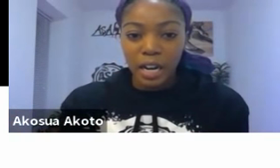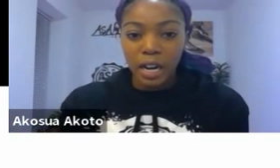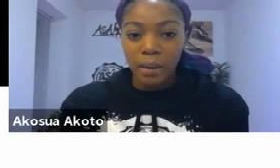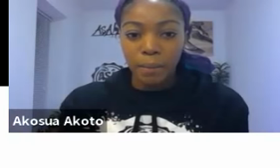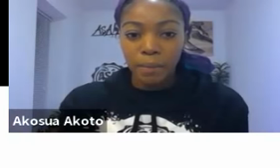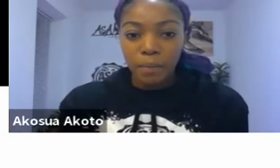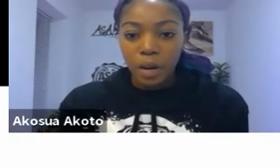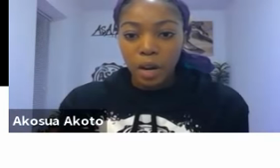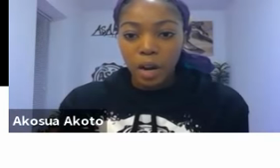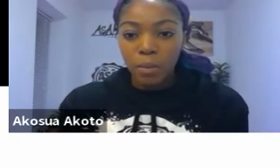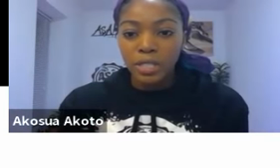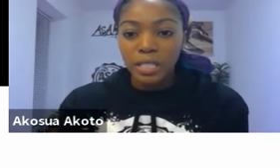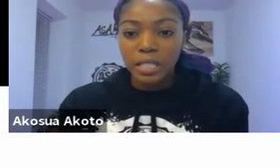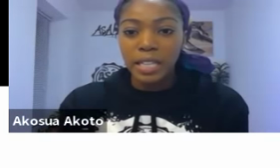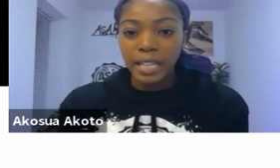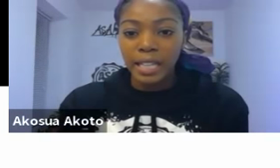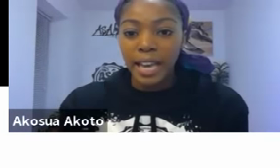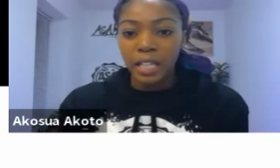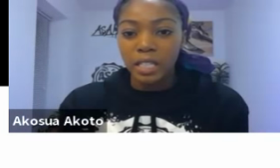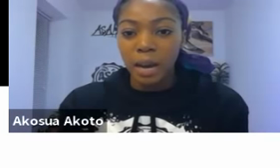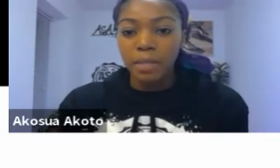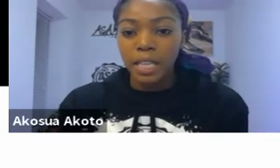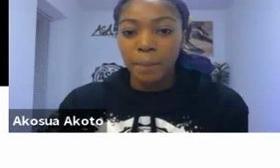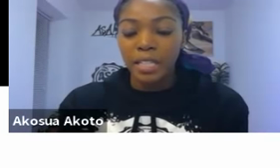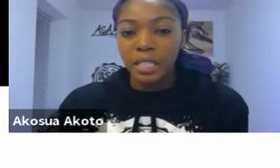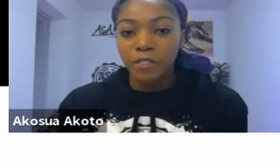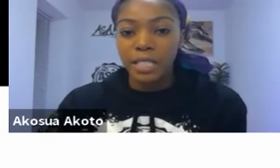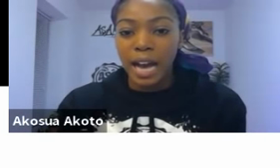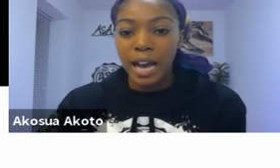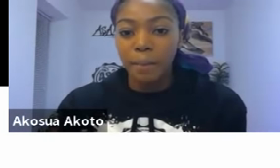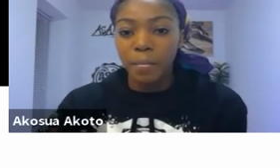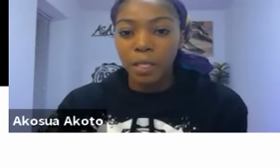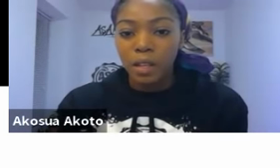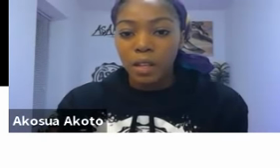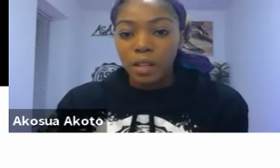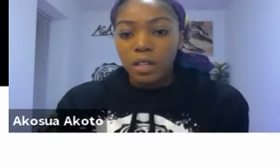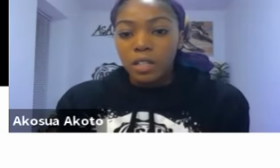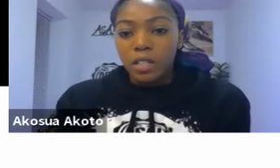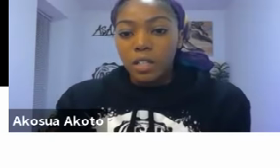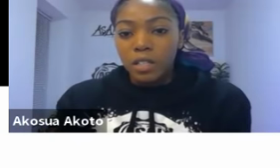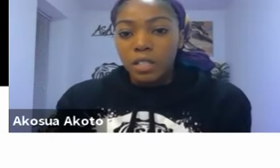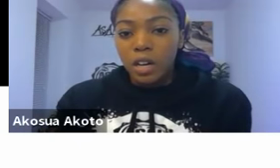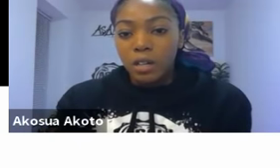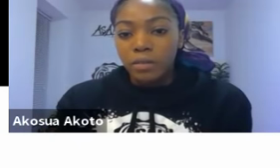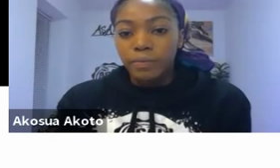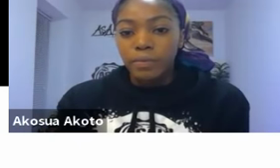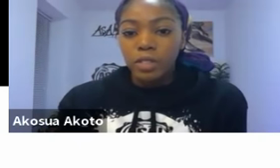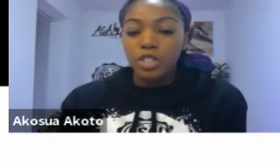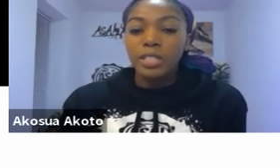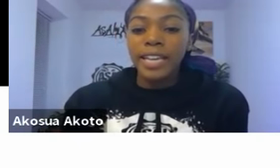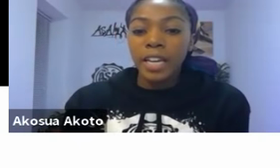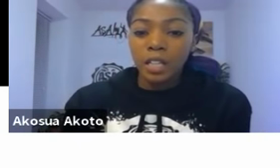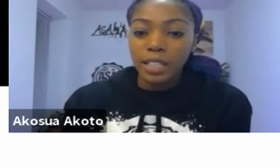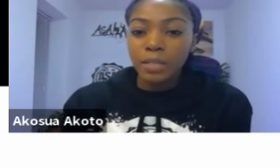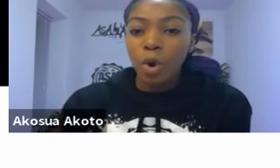to get the dance, a more succinct dance. I'm gonna skip it, this is the time. Dance. So,